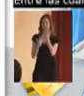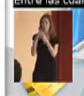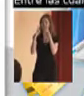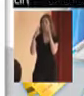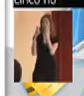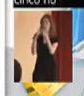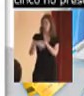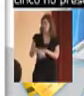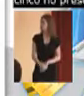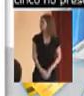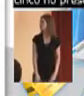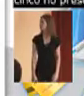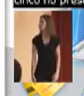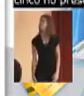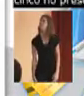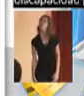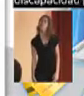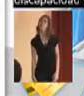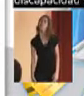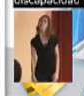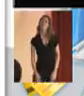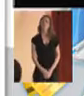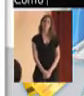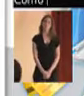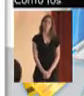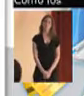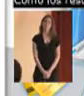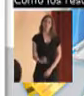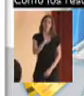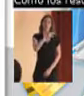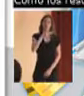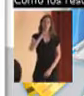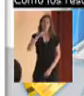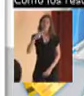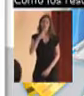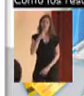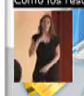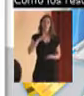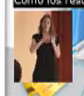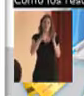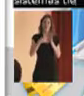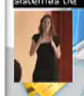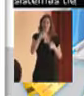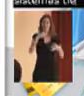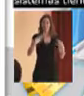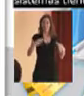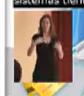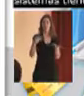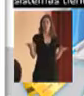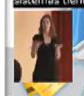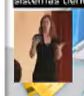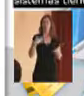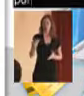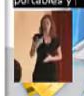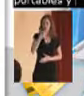degree of visual disability. What were the results of these interviews? They have told us that the systems need to